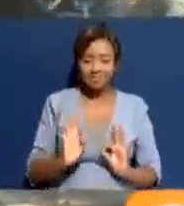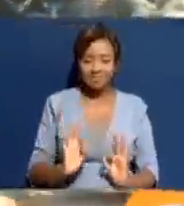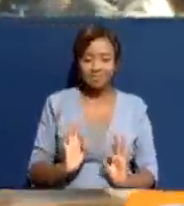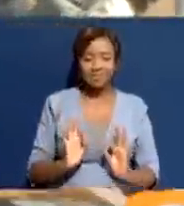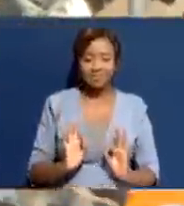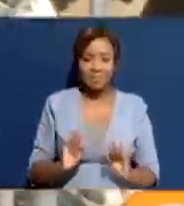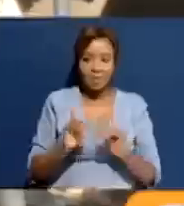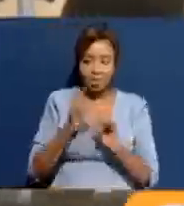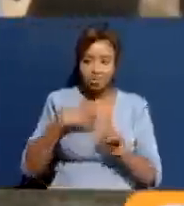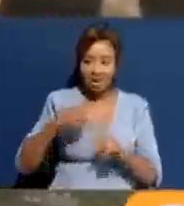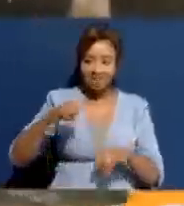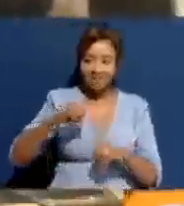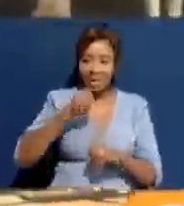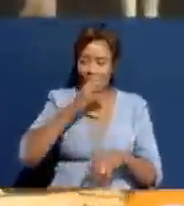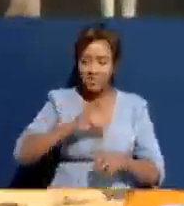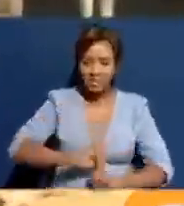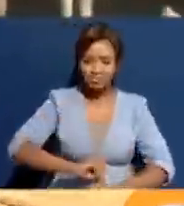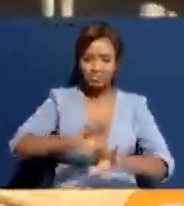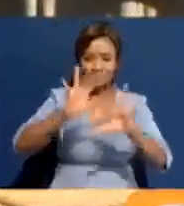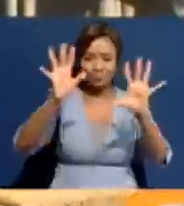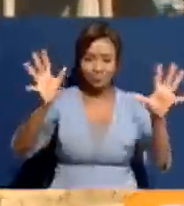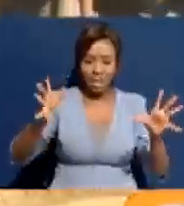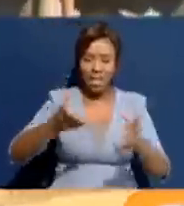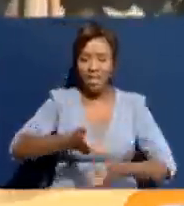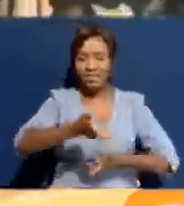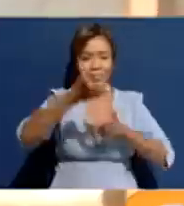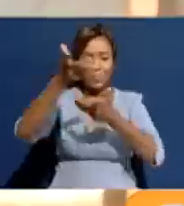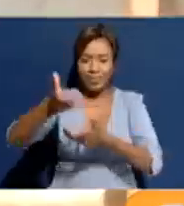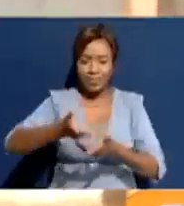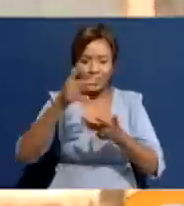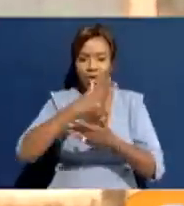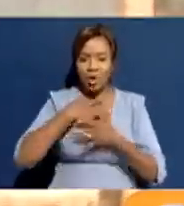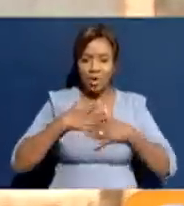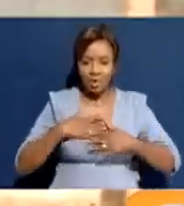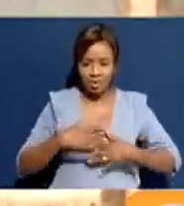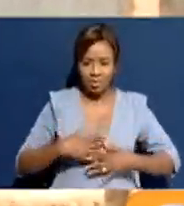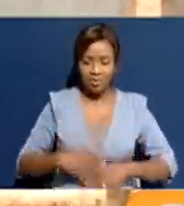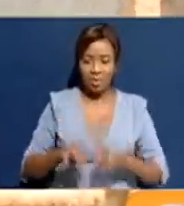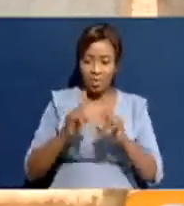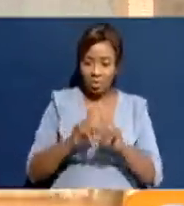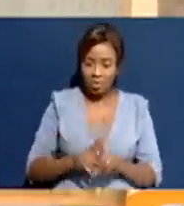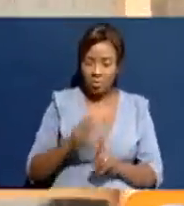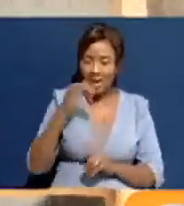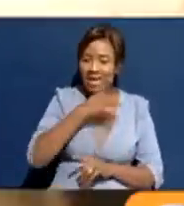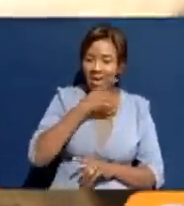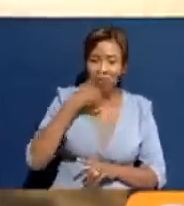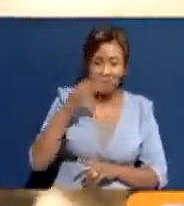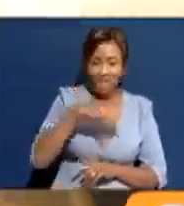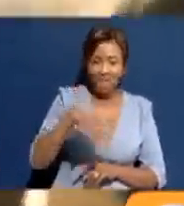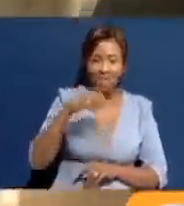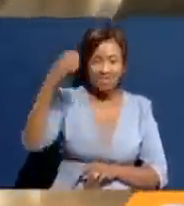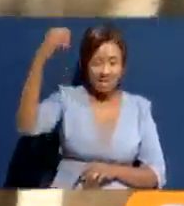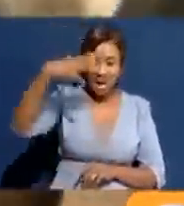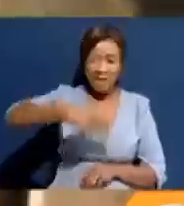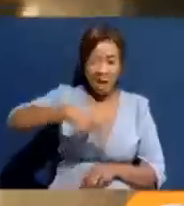expansive sprinkler system due to the heat levels in this region, and each have an identification number from the government, which are